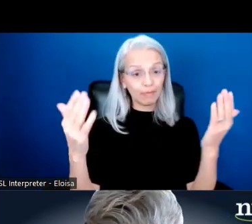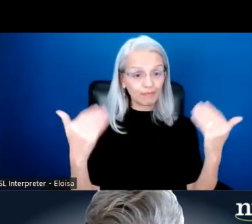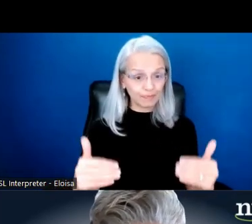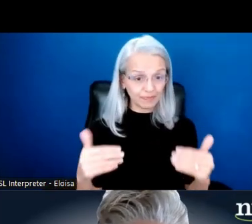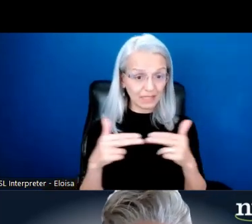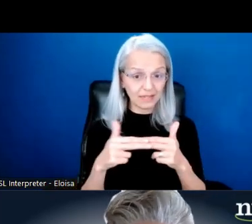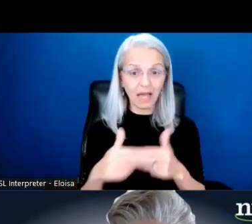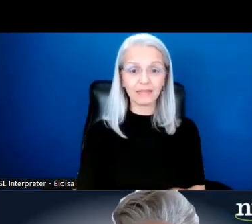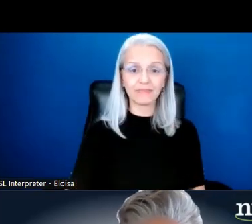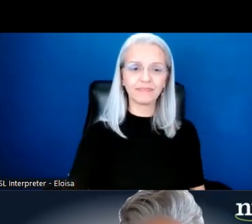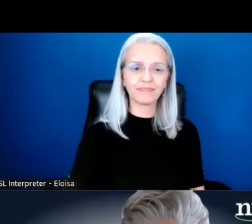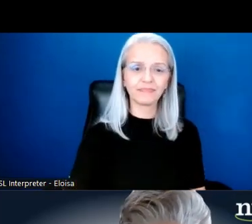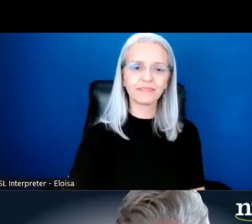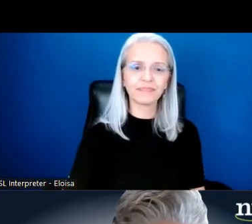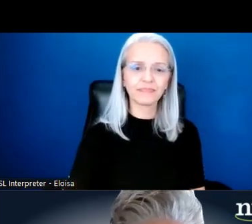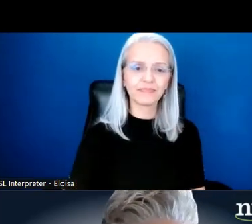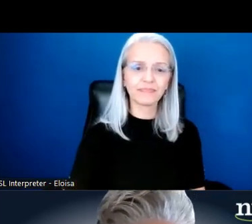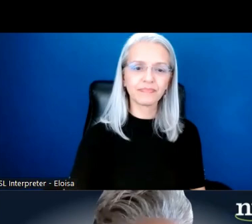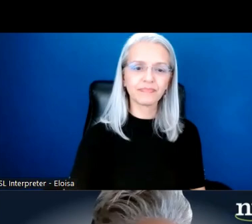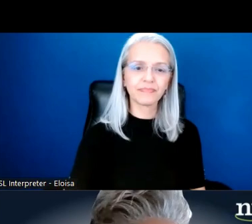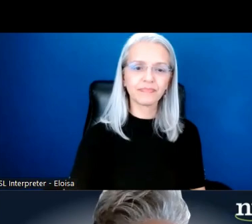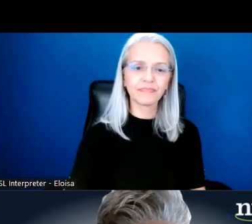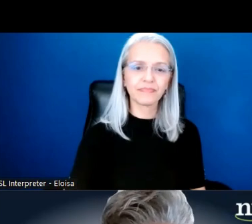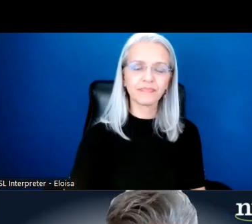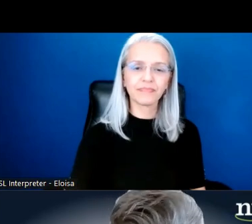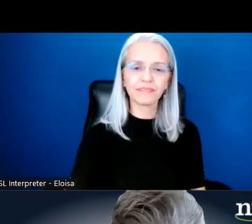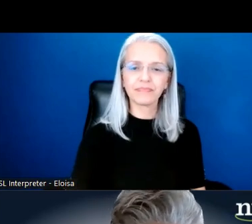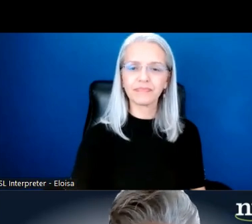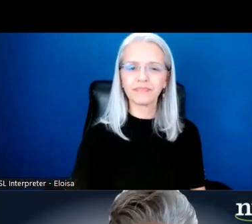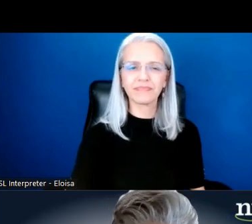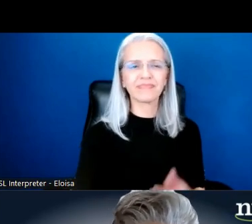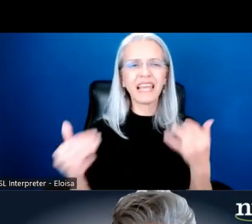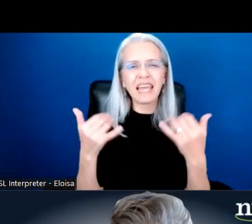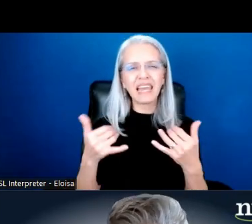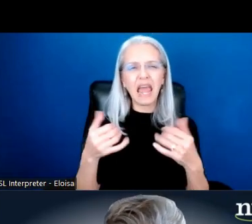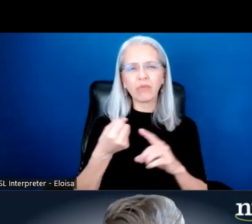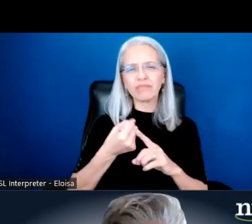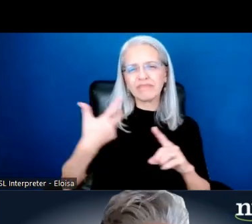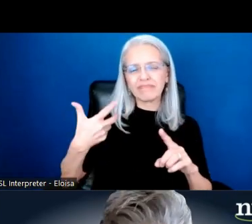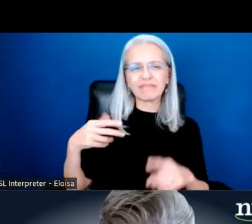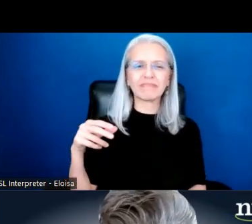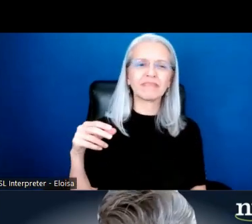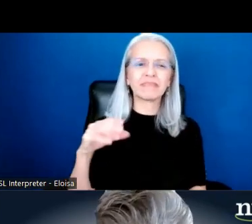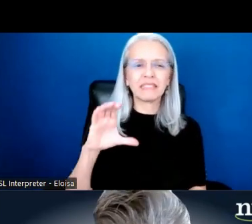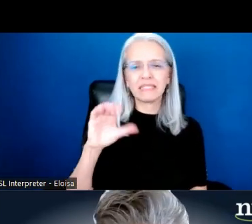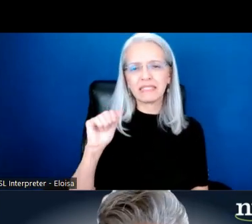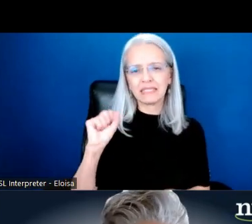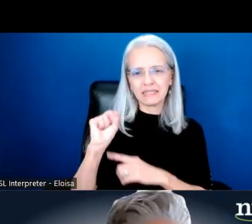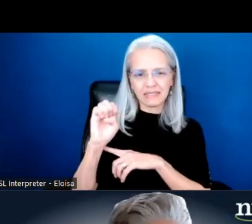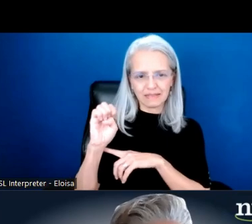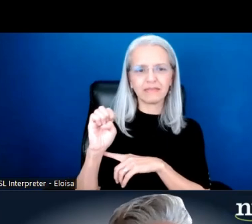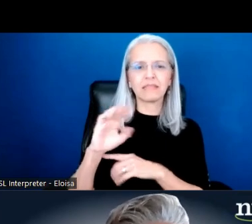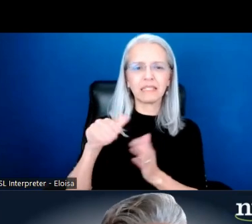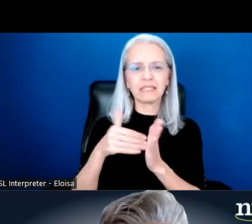Lisa. So let's talk just a little bit about for the Center for Adoption Support and Education case.